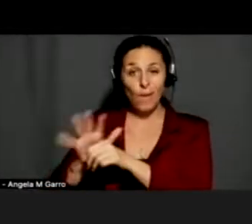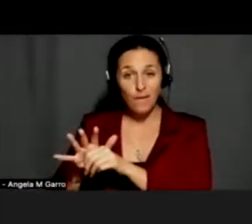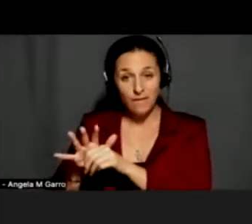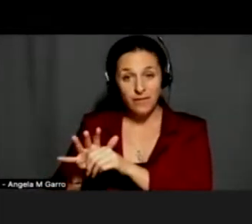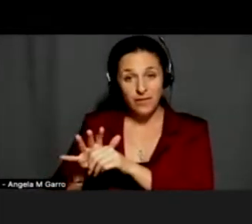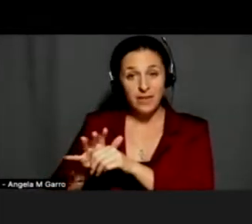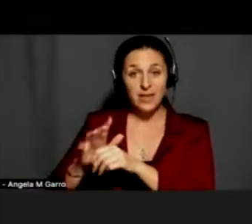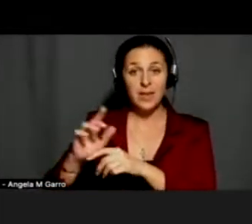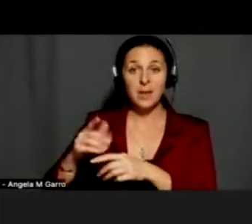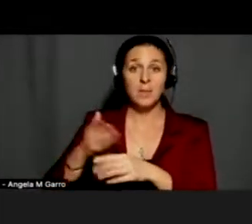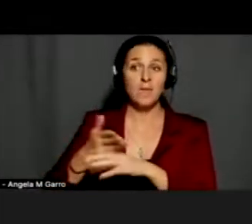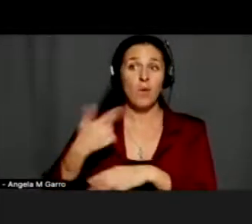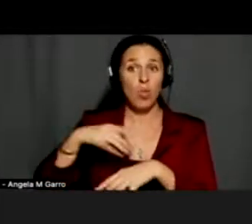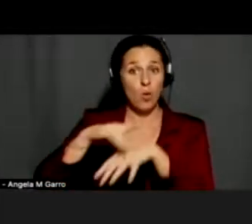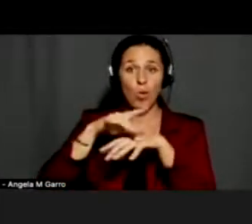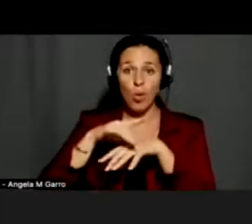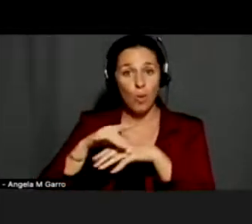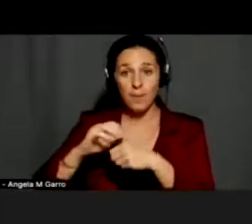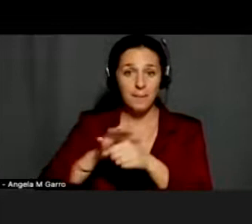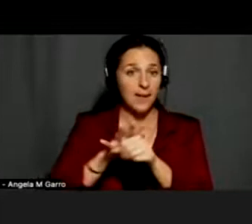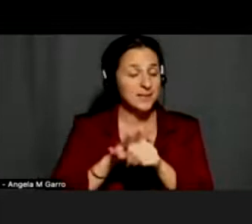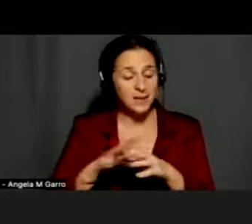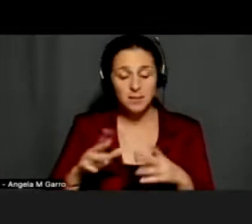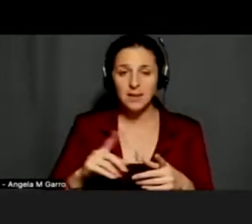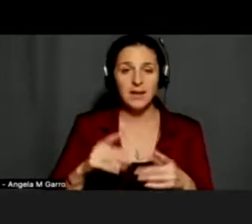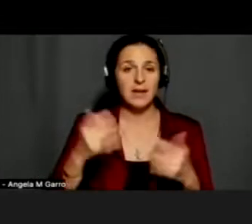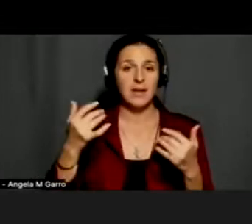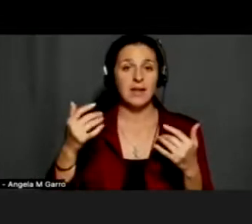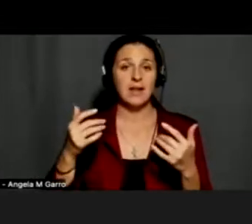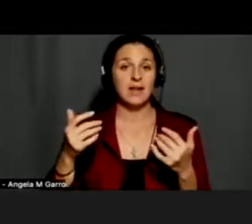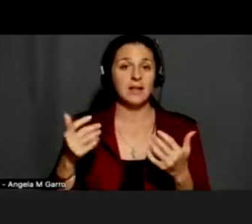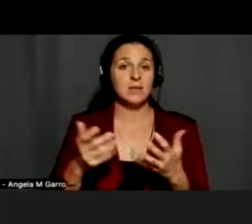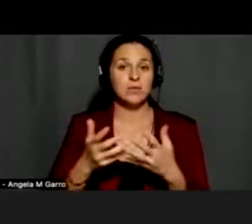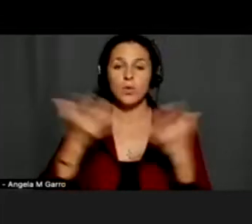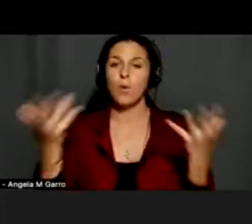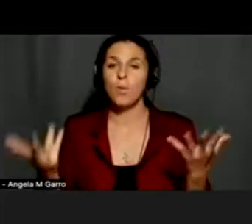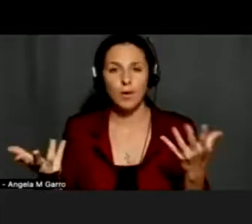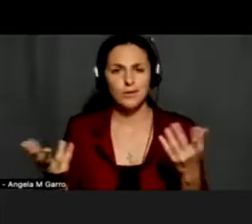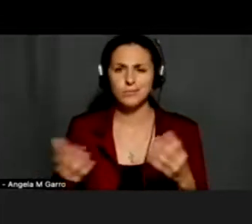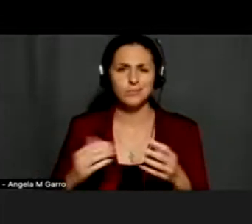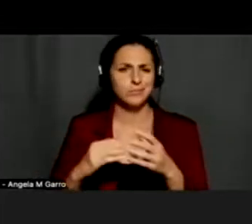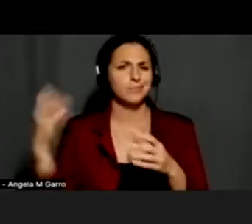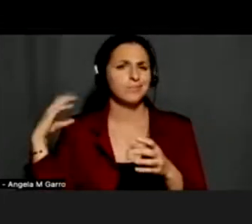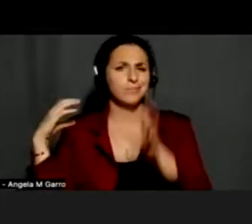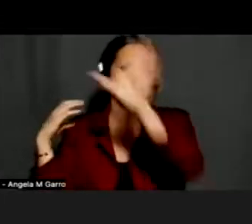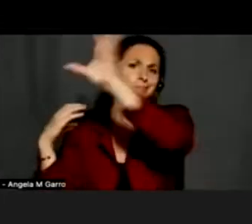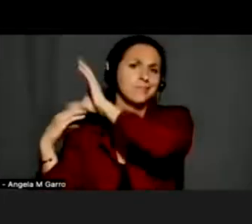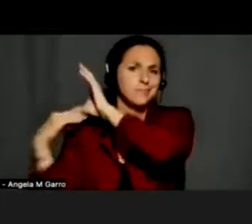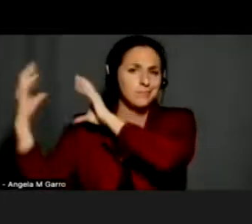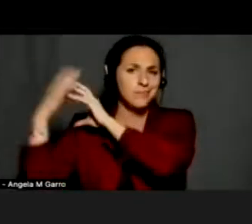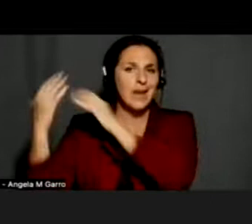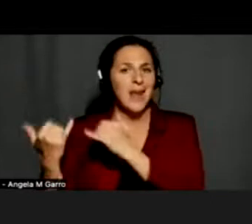of a global pandemic, and it's so much more now. And so just appreciate